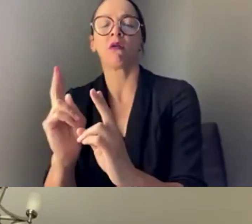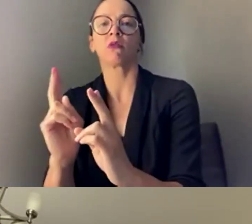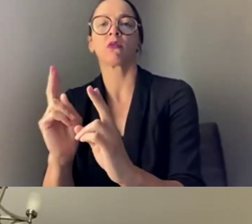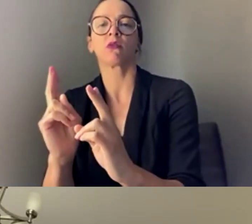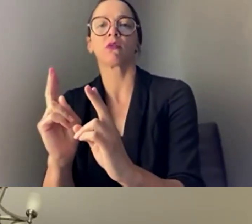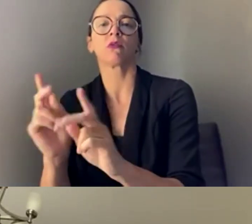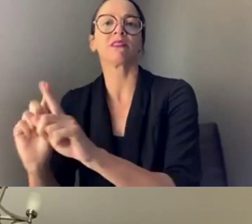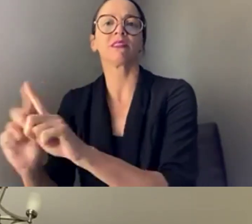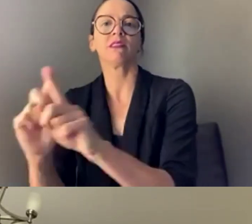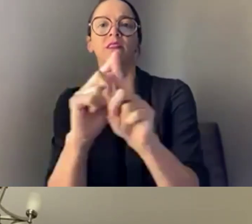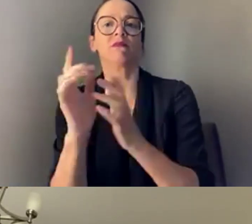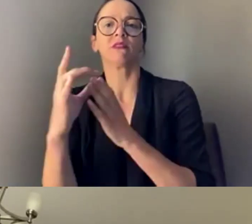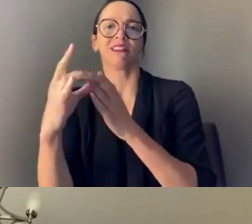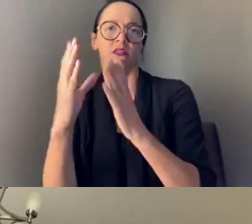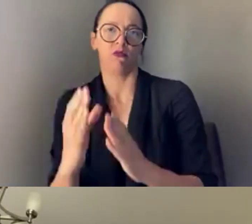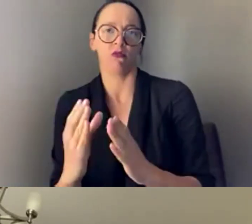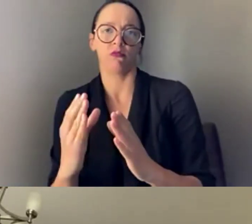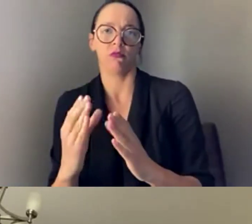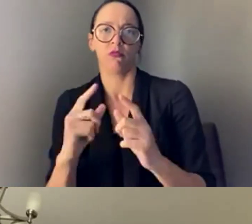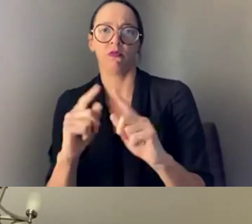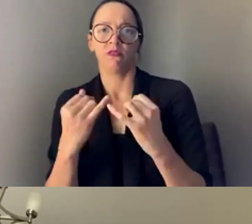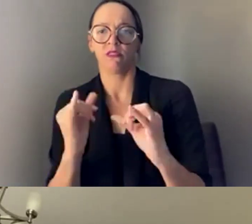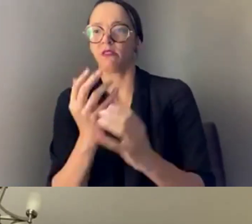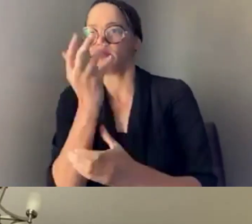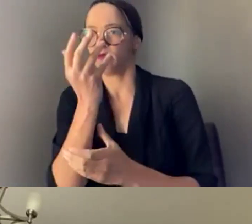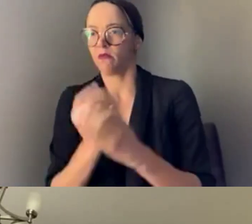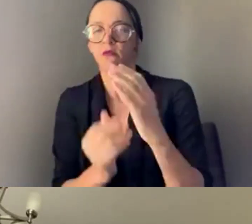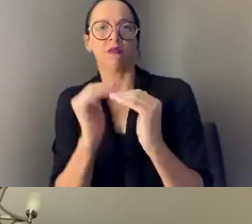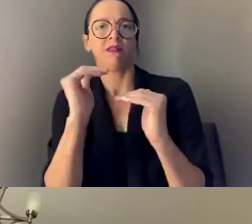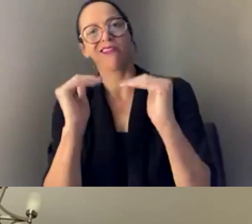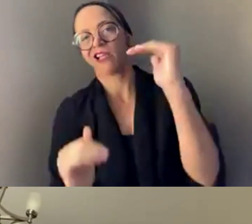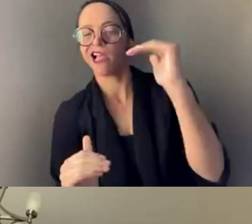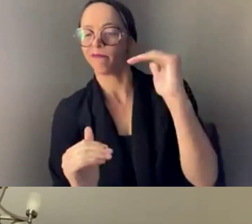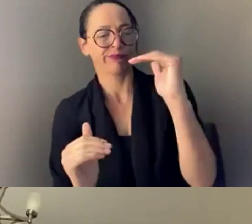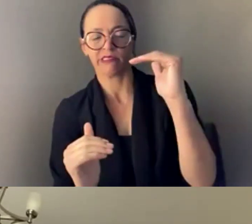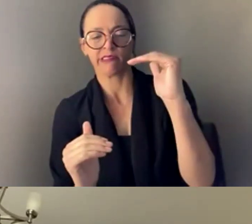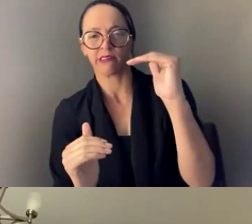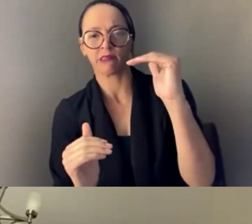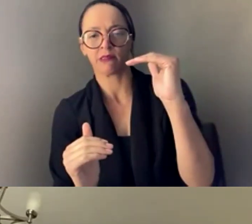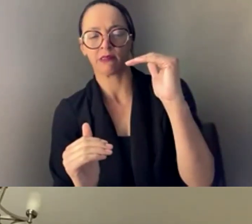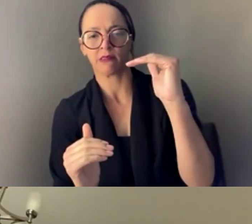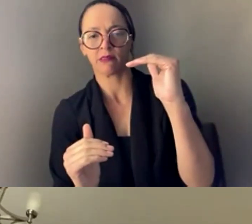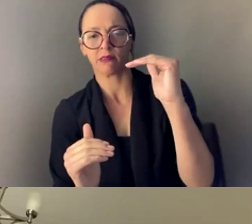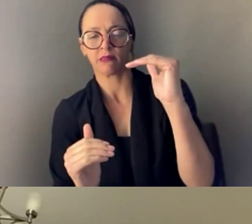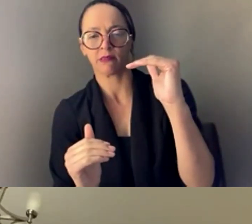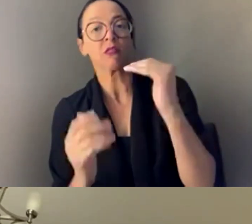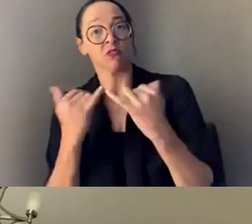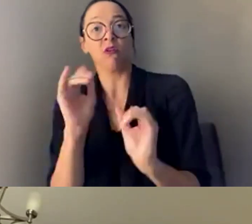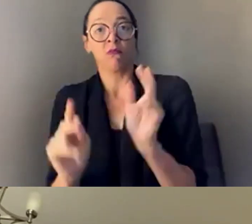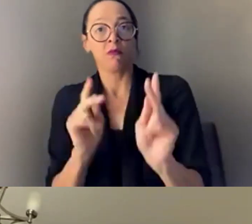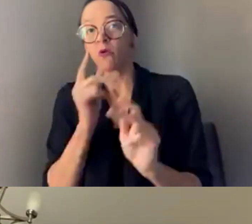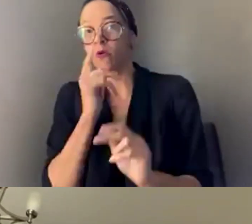but there's still gaps. There's people who can't get services. There's people with mental